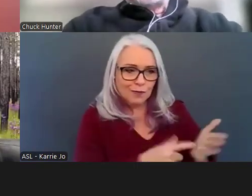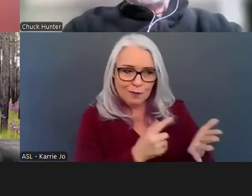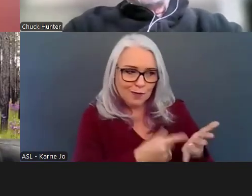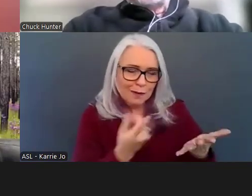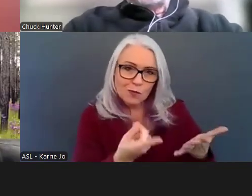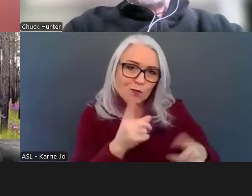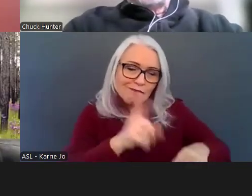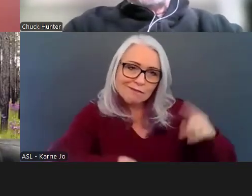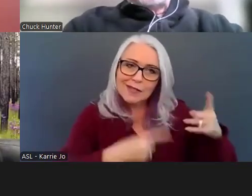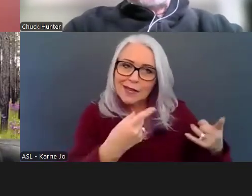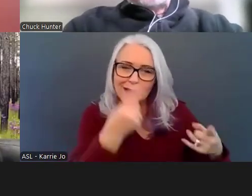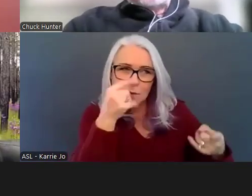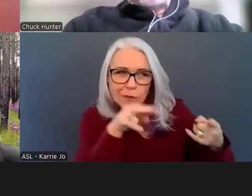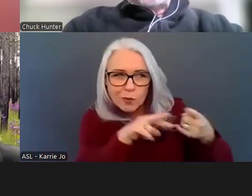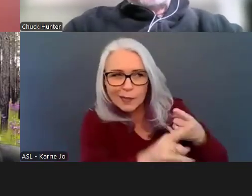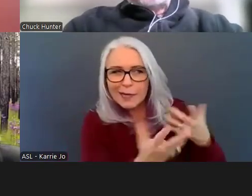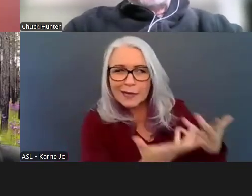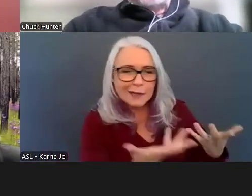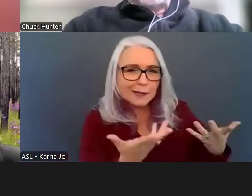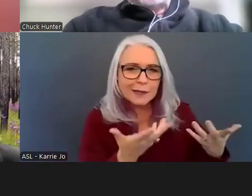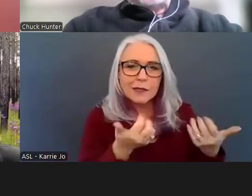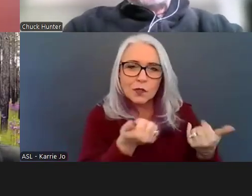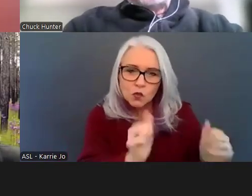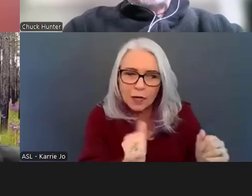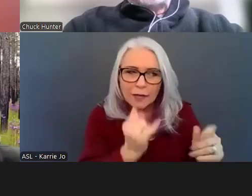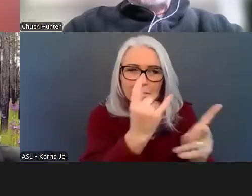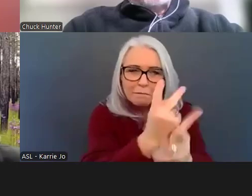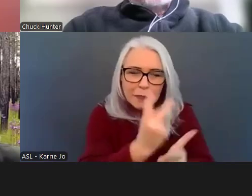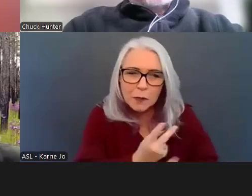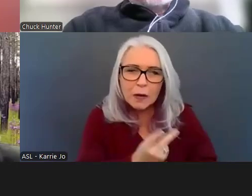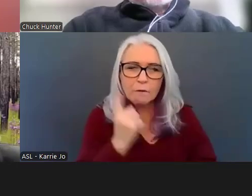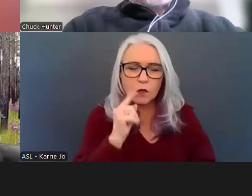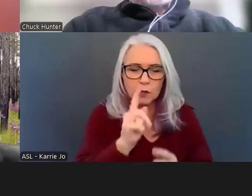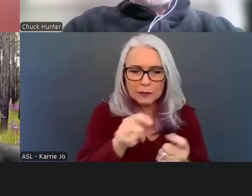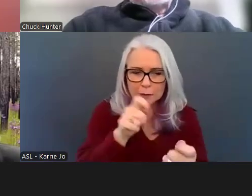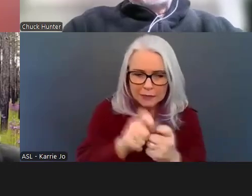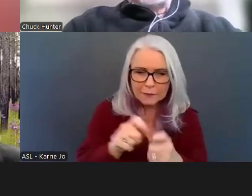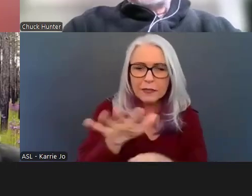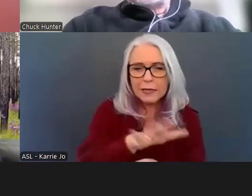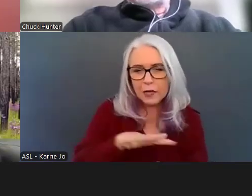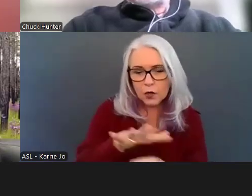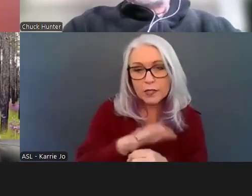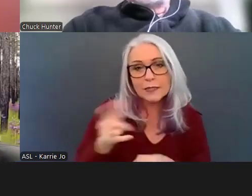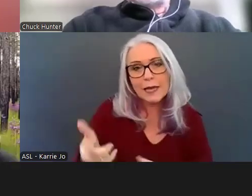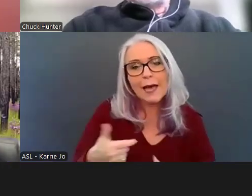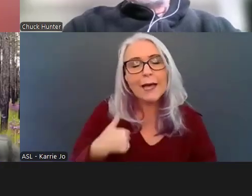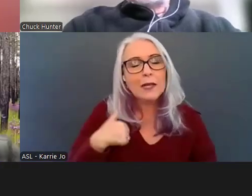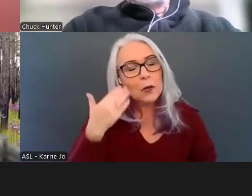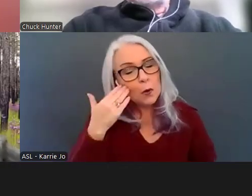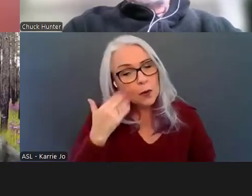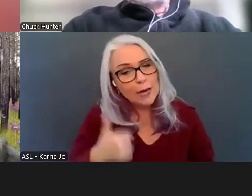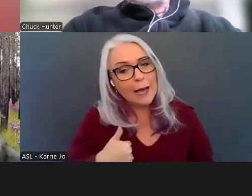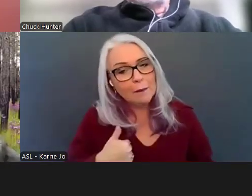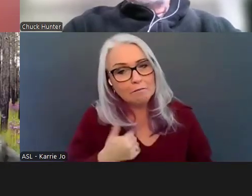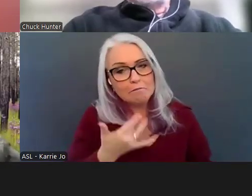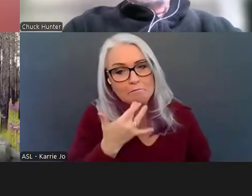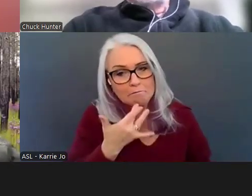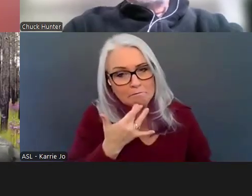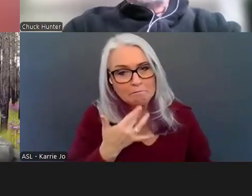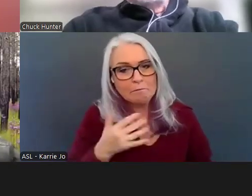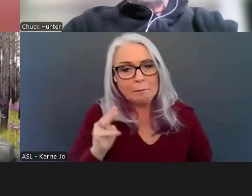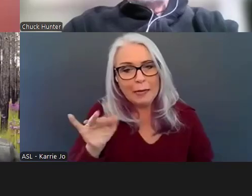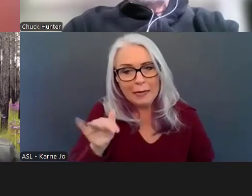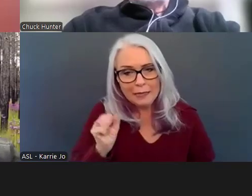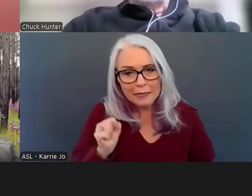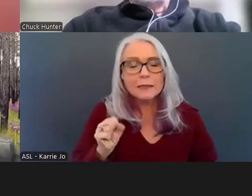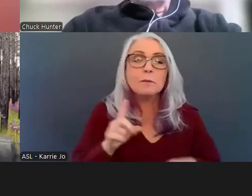conditions and kind of the mission that you're trying to achieve in those areas. So, I mean, I'm biased, but I think the principles, a lot of relevance to today as they